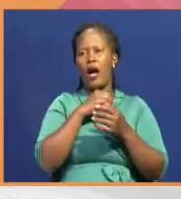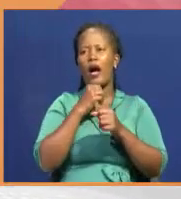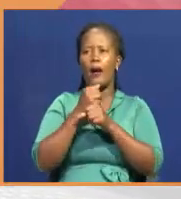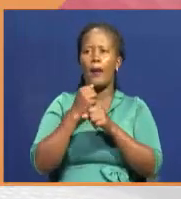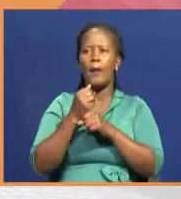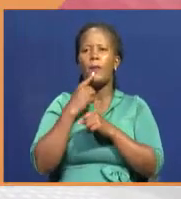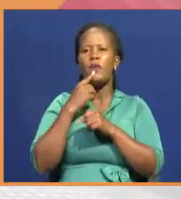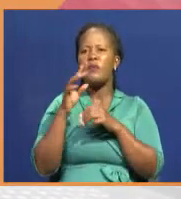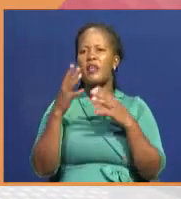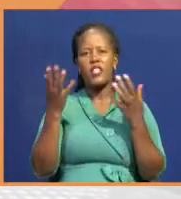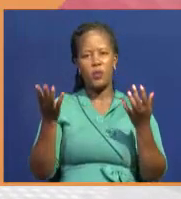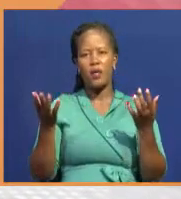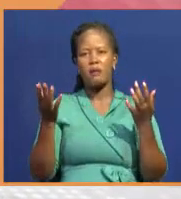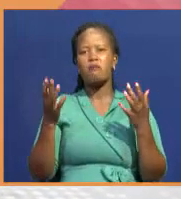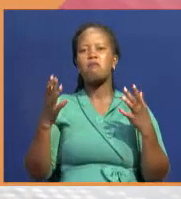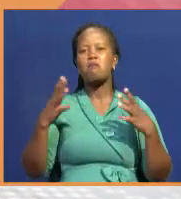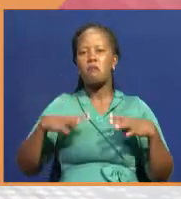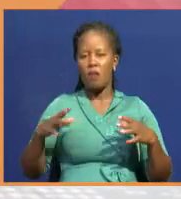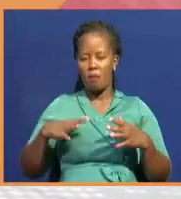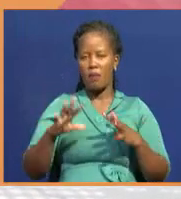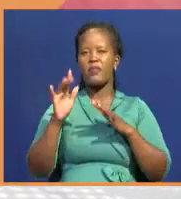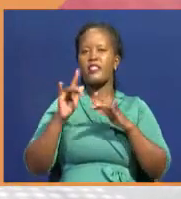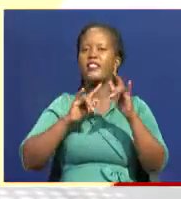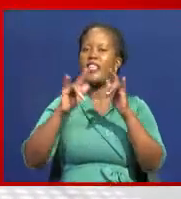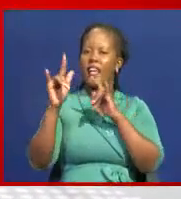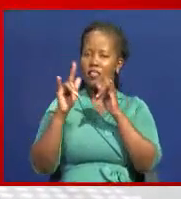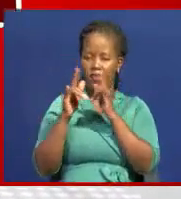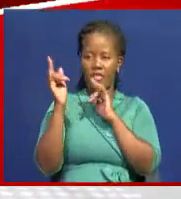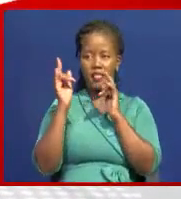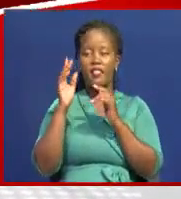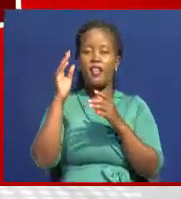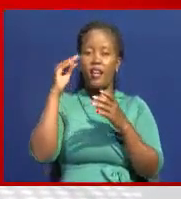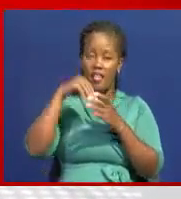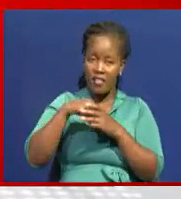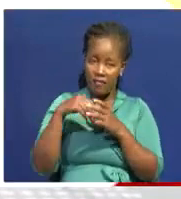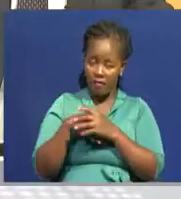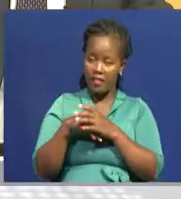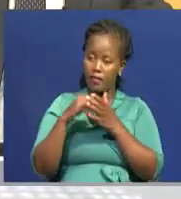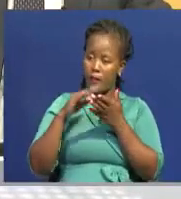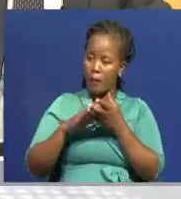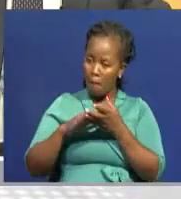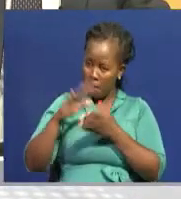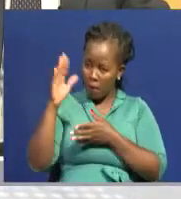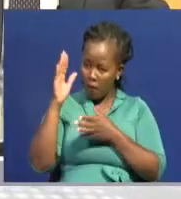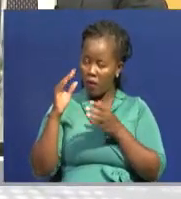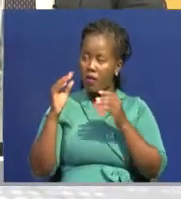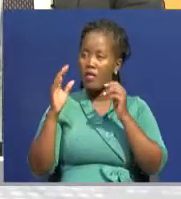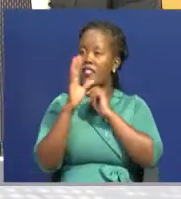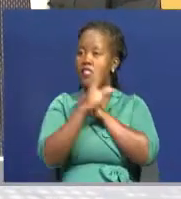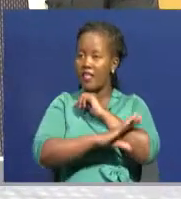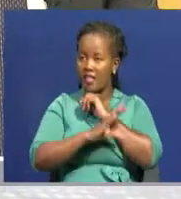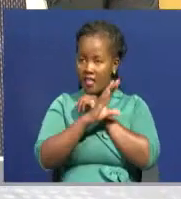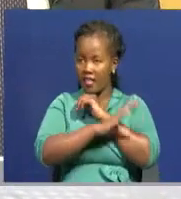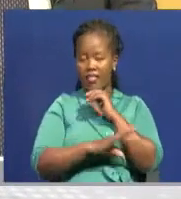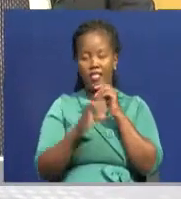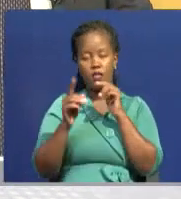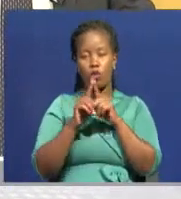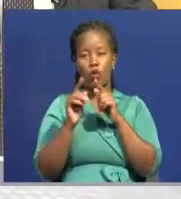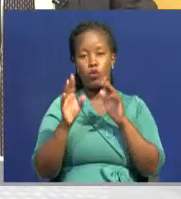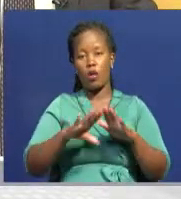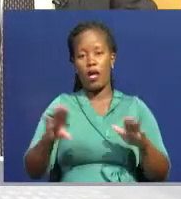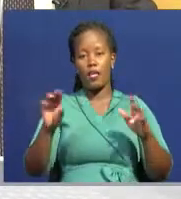the diaspora to ensure that you invest more in the country in the real estate?